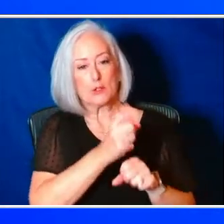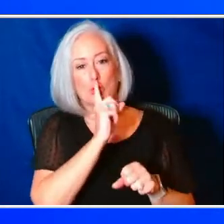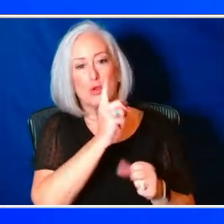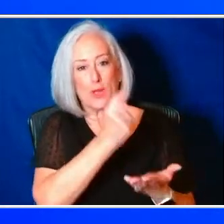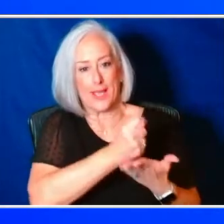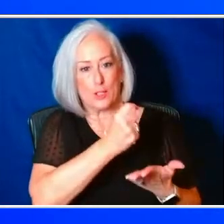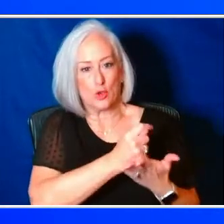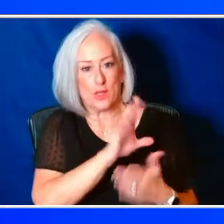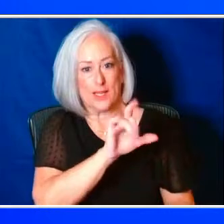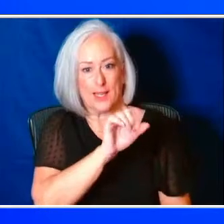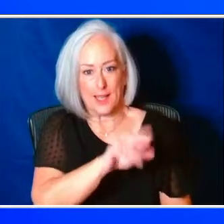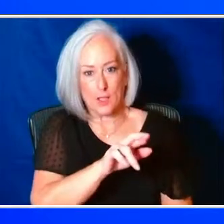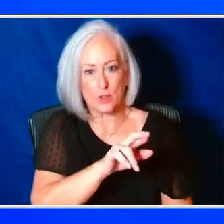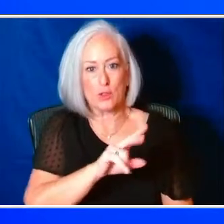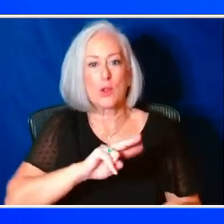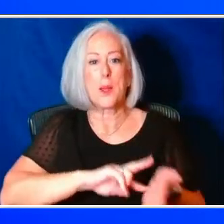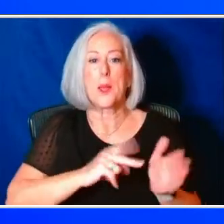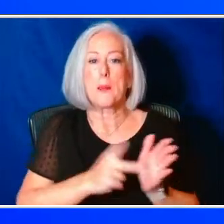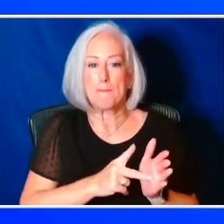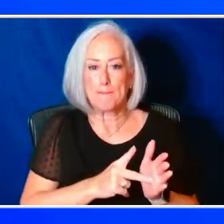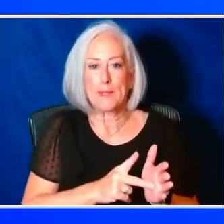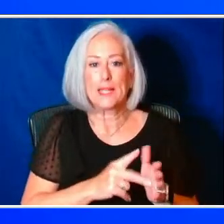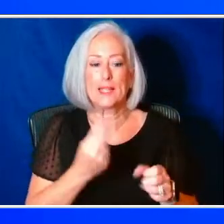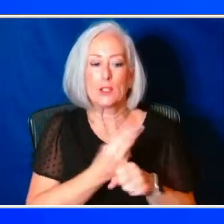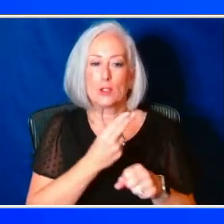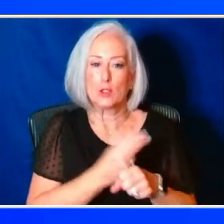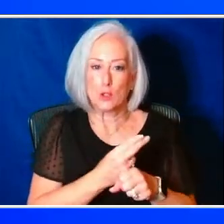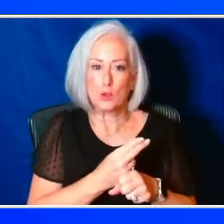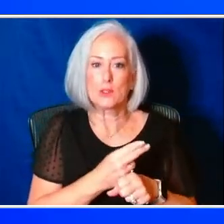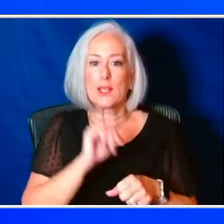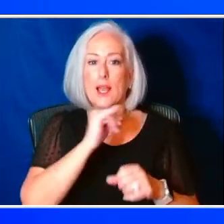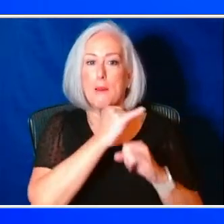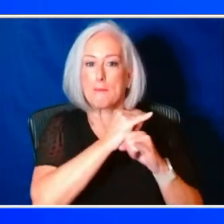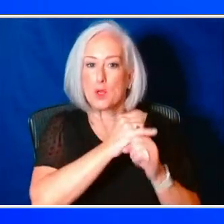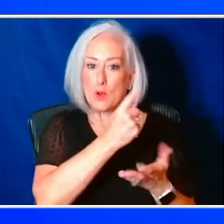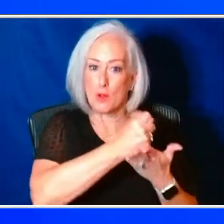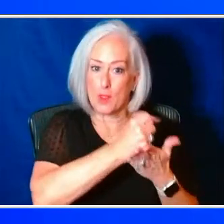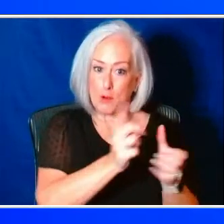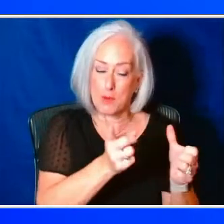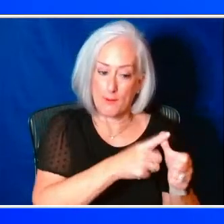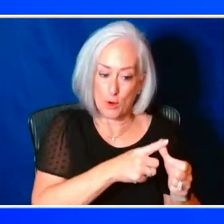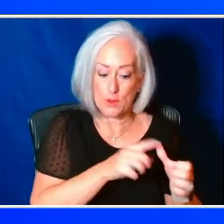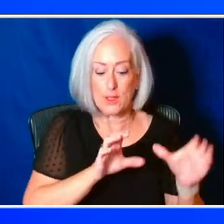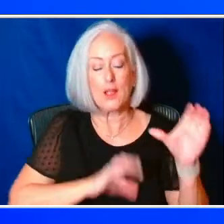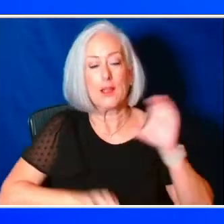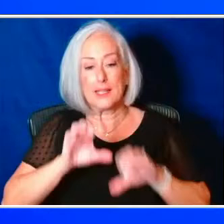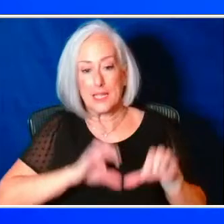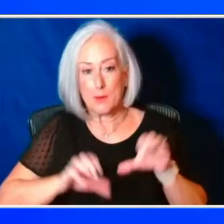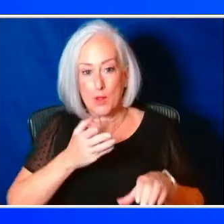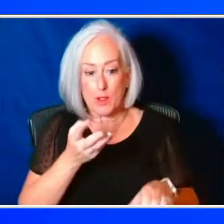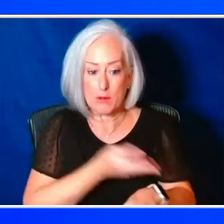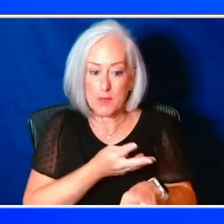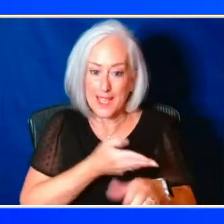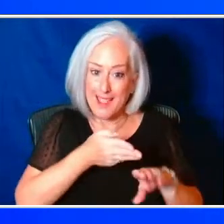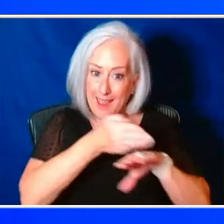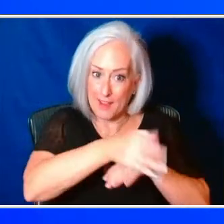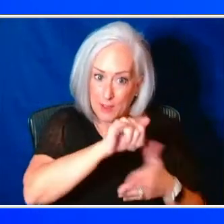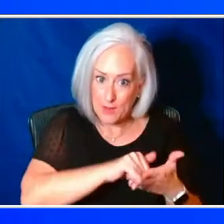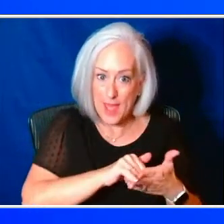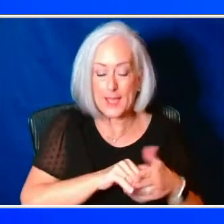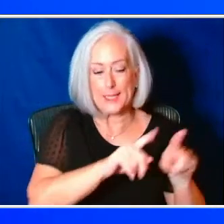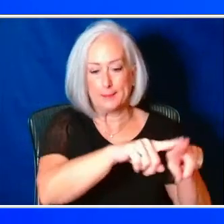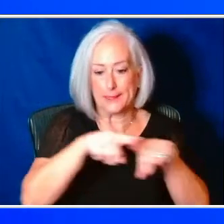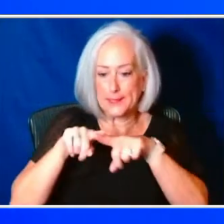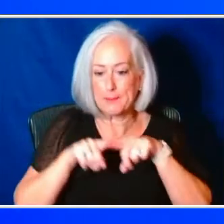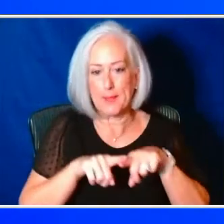using immunotherapy up front or chemotherapy up front followed by surgery, or sometimes it's surgery followed by those treatment options. So it's very